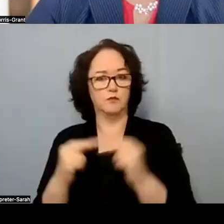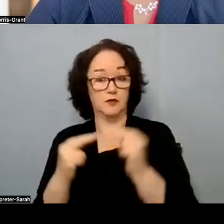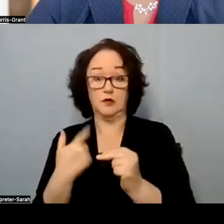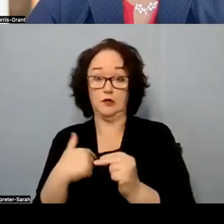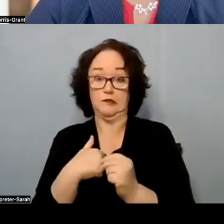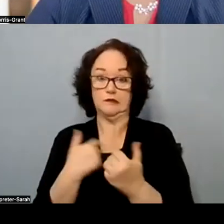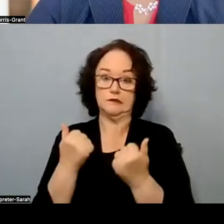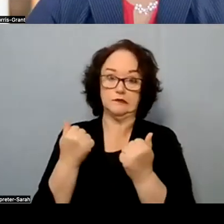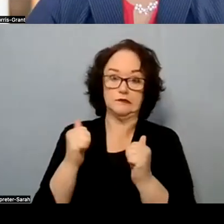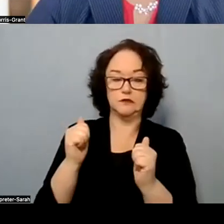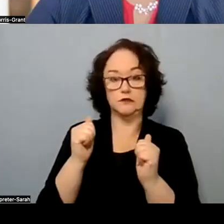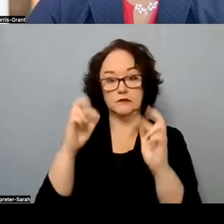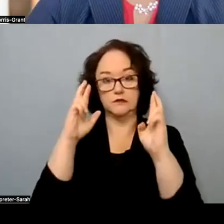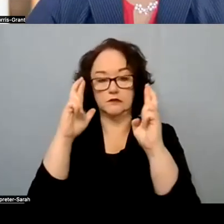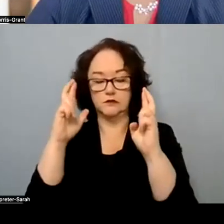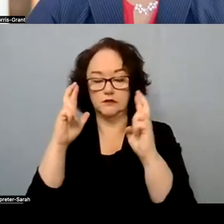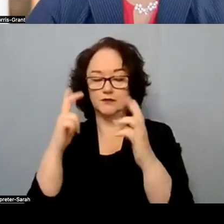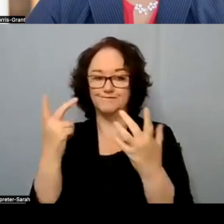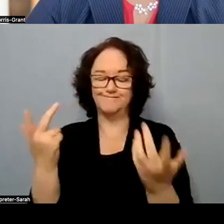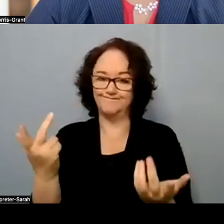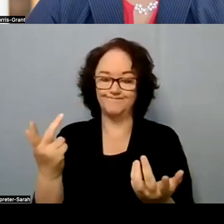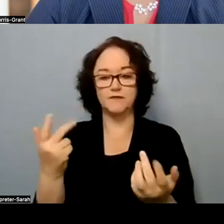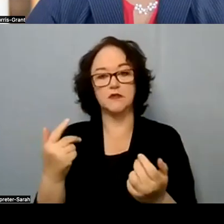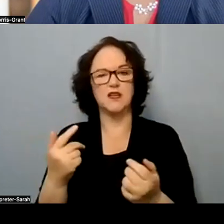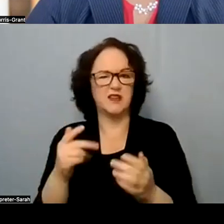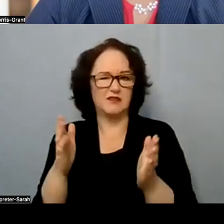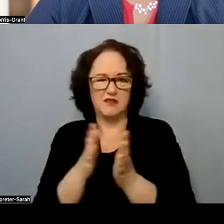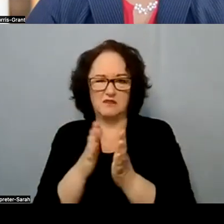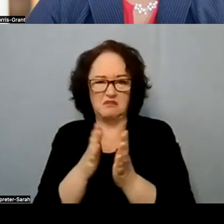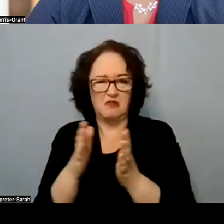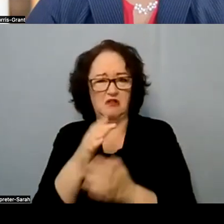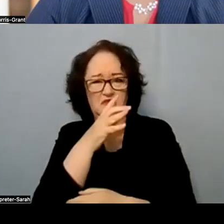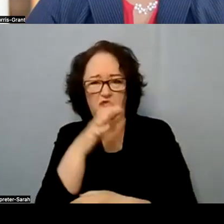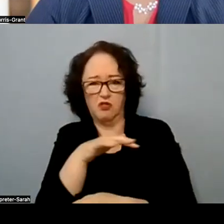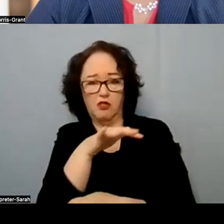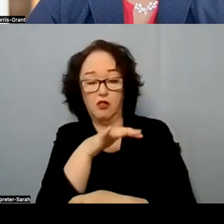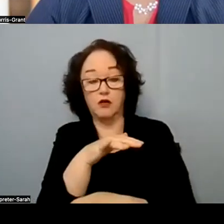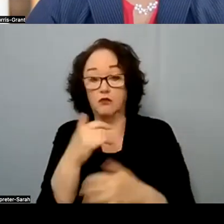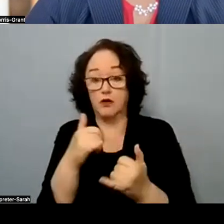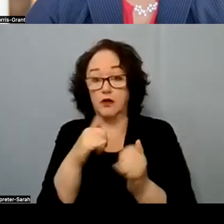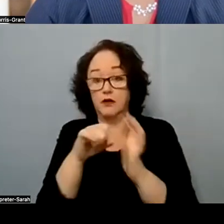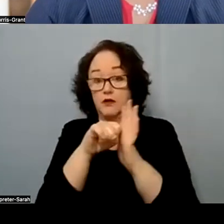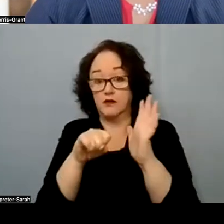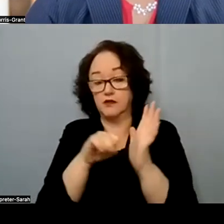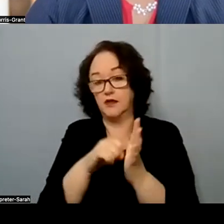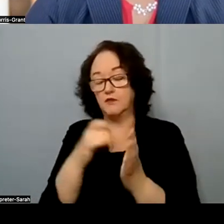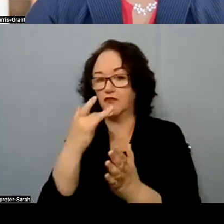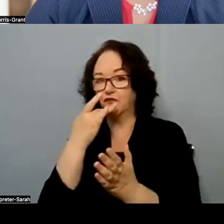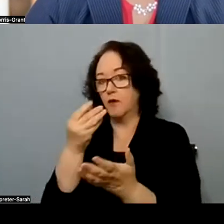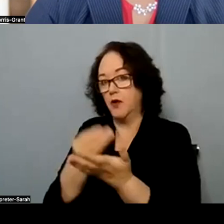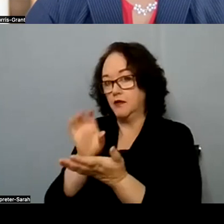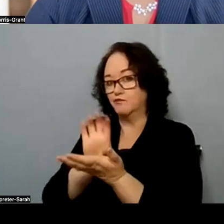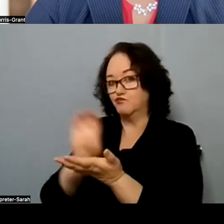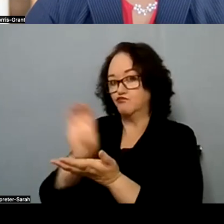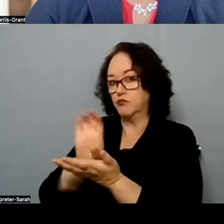selected. They were very small and very rural. And right now the state is investing its money in larger developments.